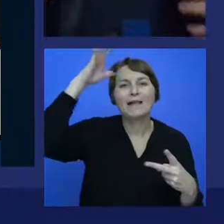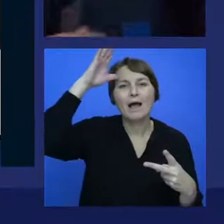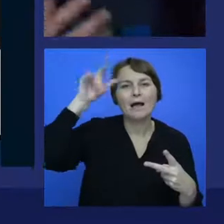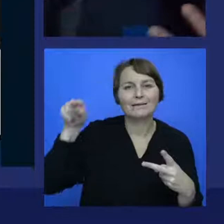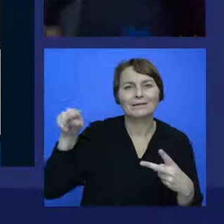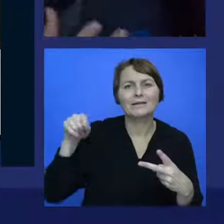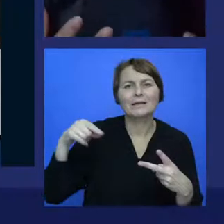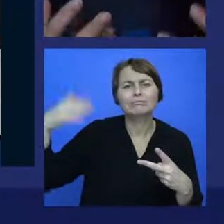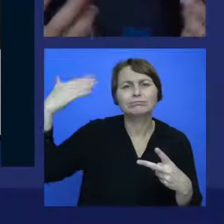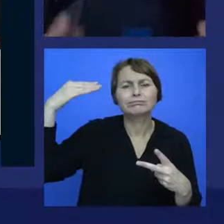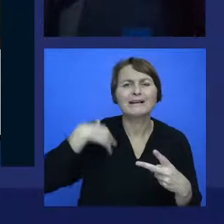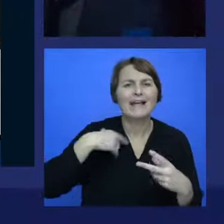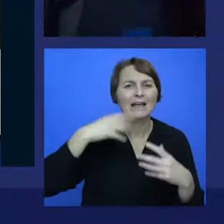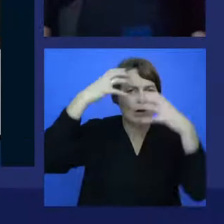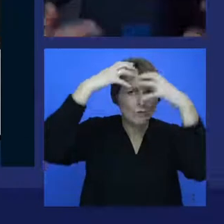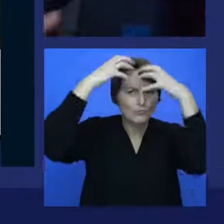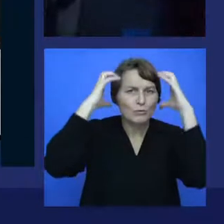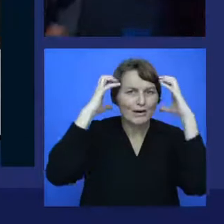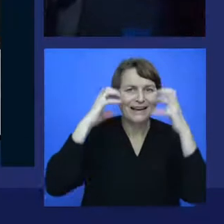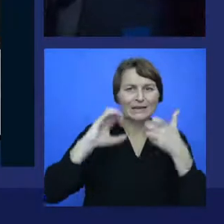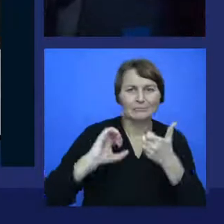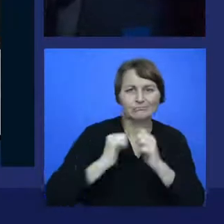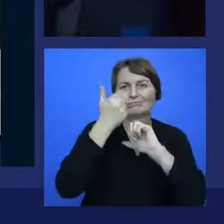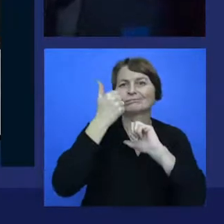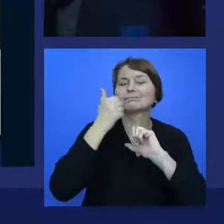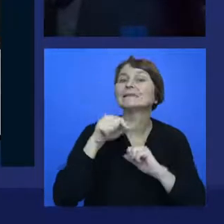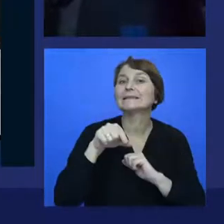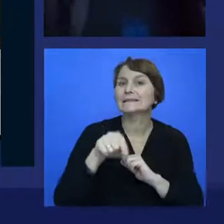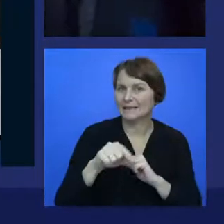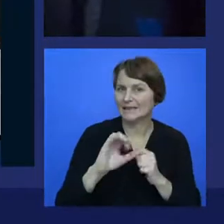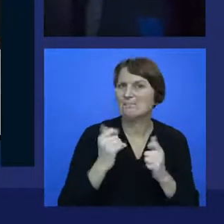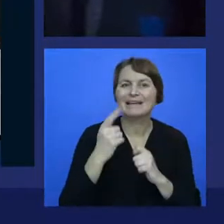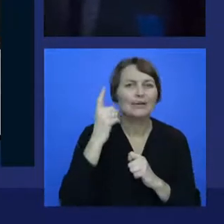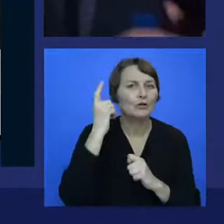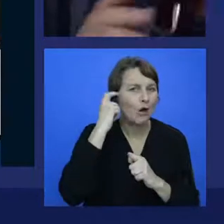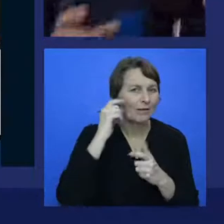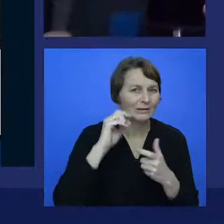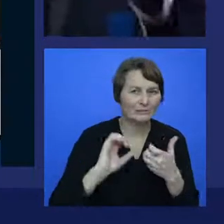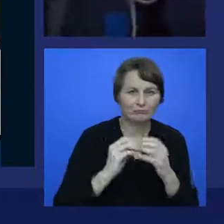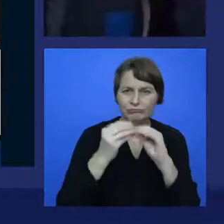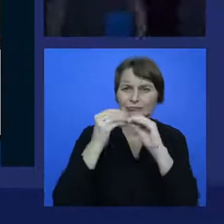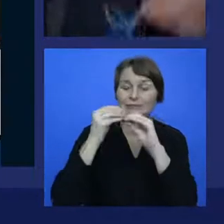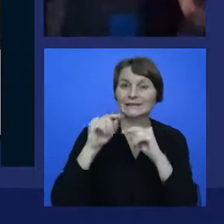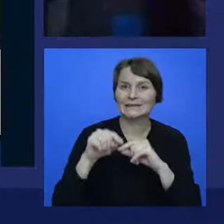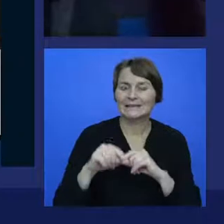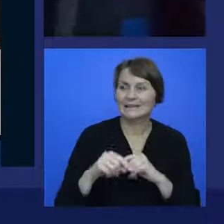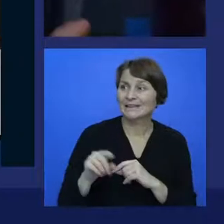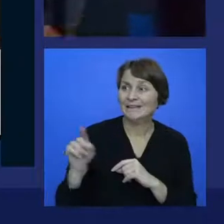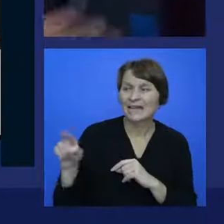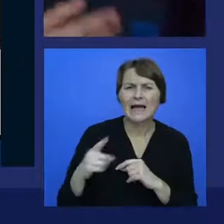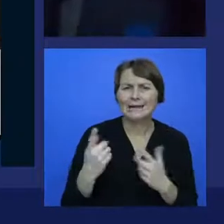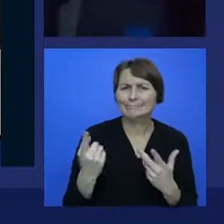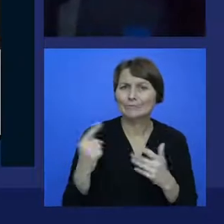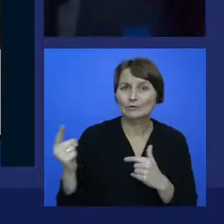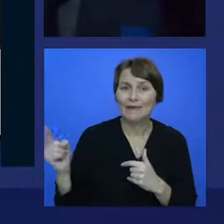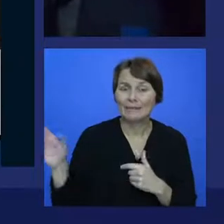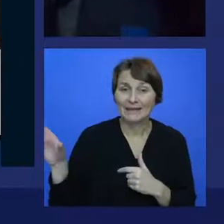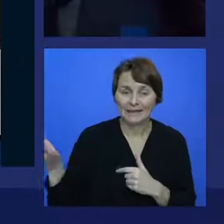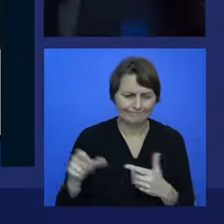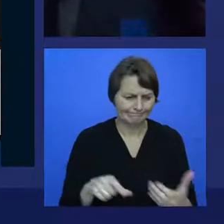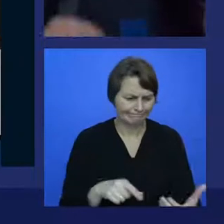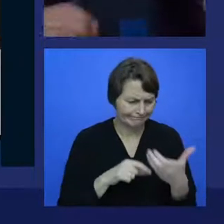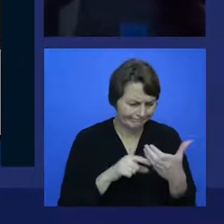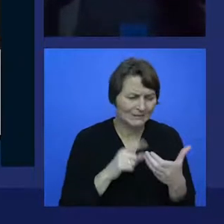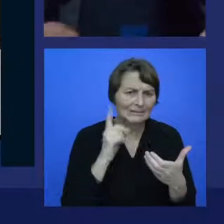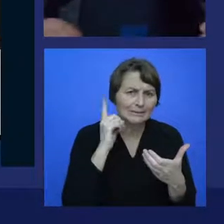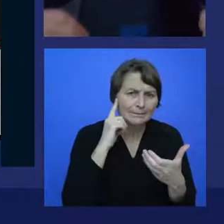got a lot of cognitive challenges. Also, not a great candidate for like the super smartphone or the keyboard or the